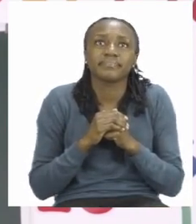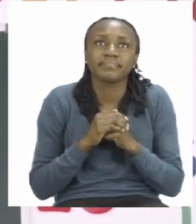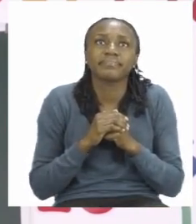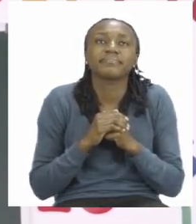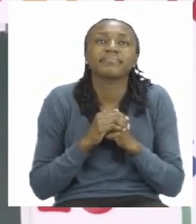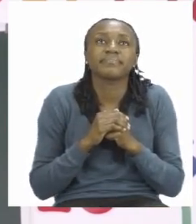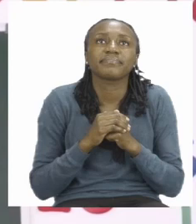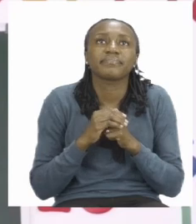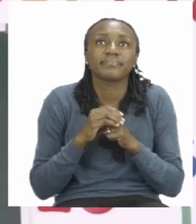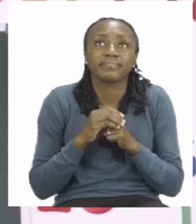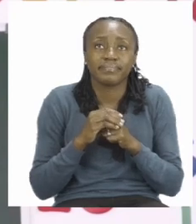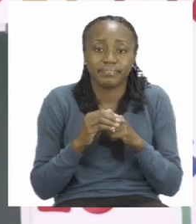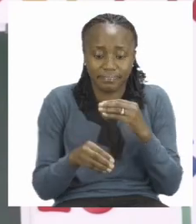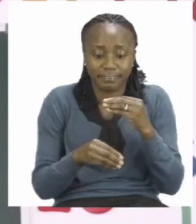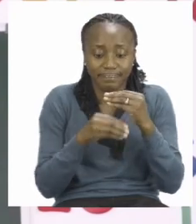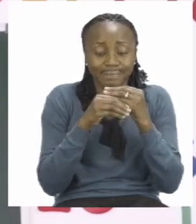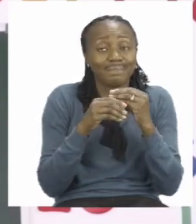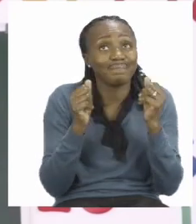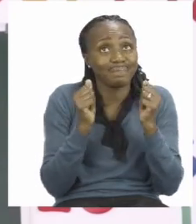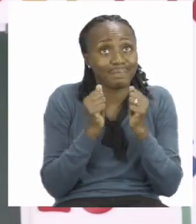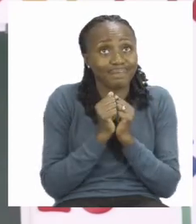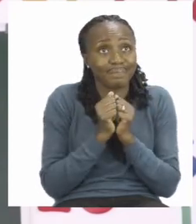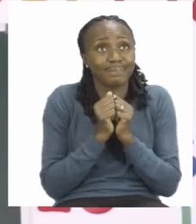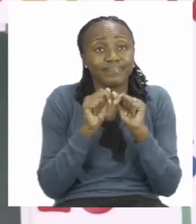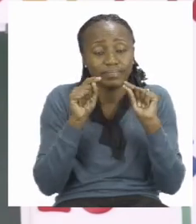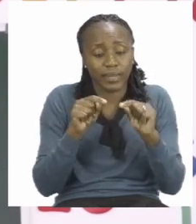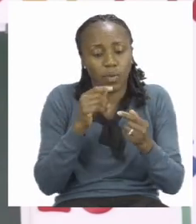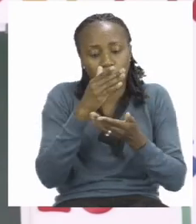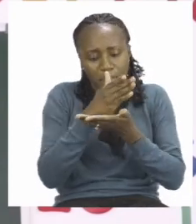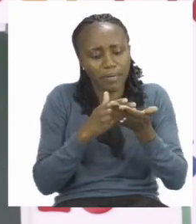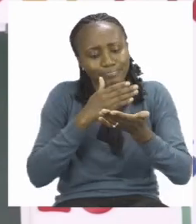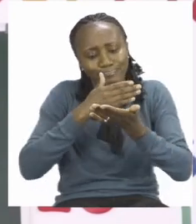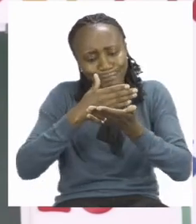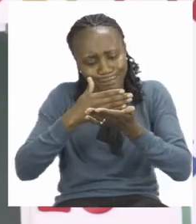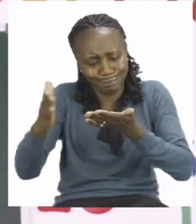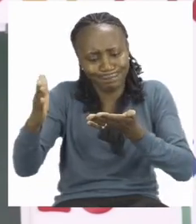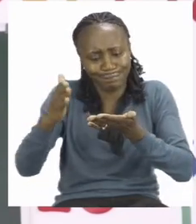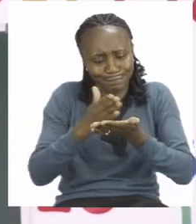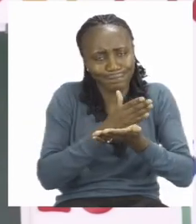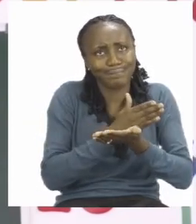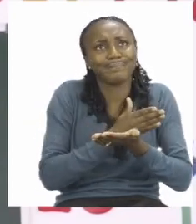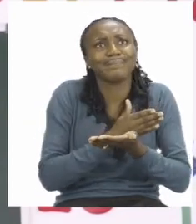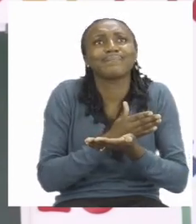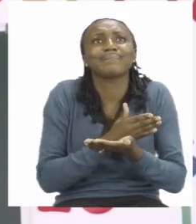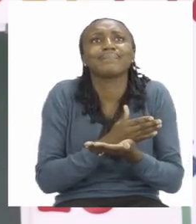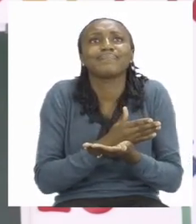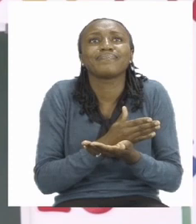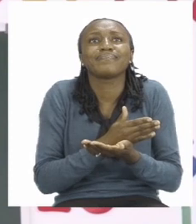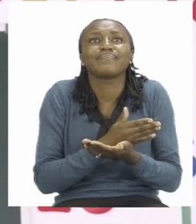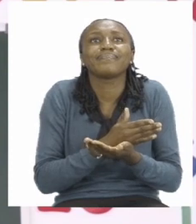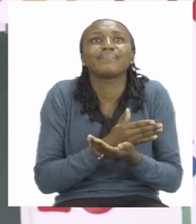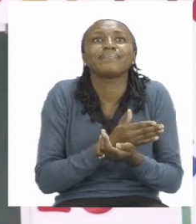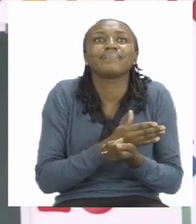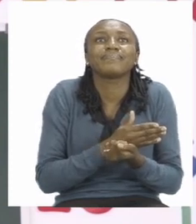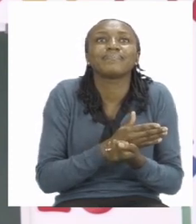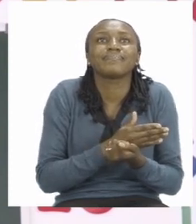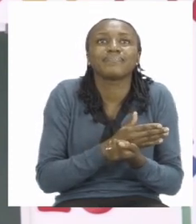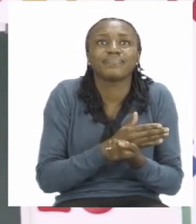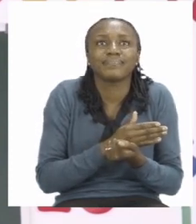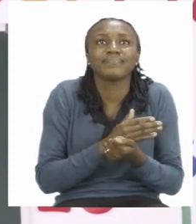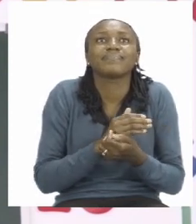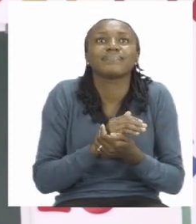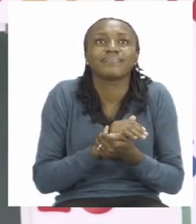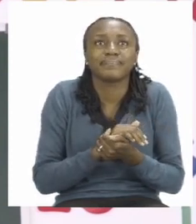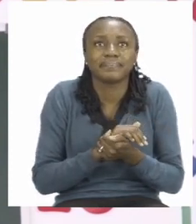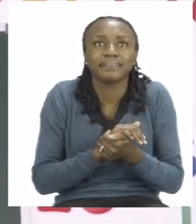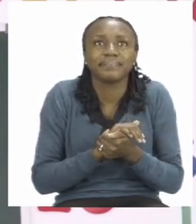the number, it's now time for me to halve the number. So I'm going to use the 10 sticks I already